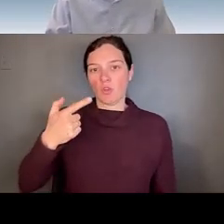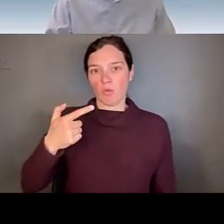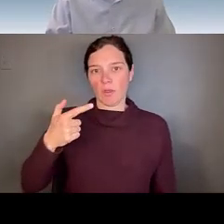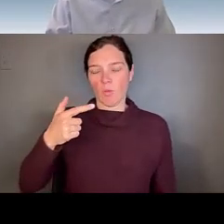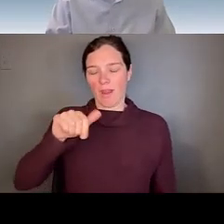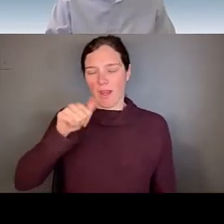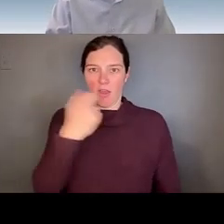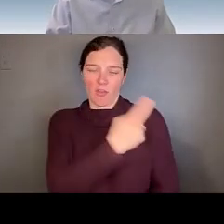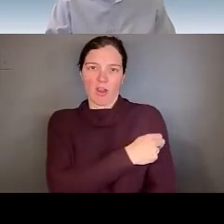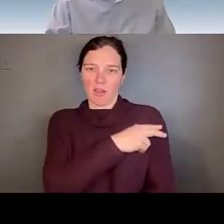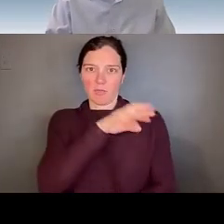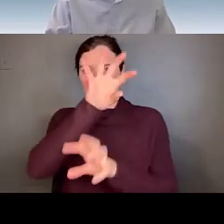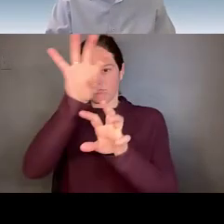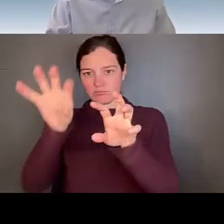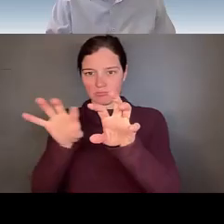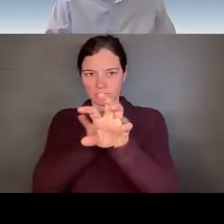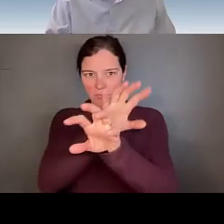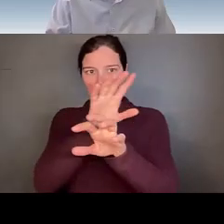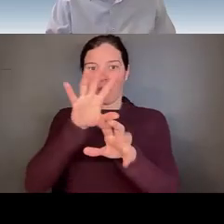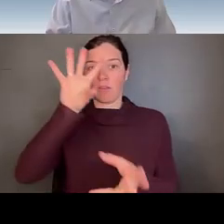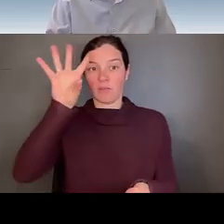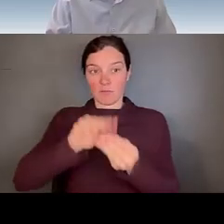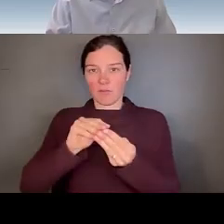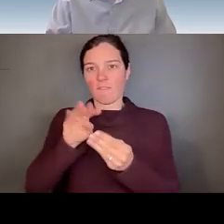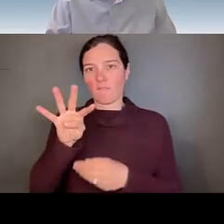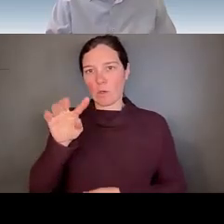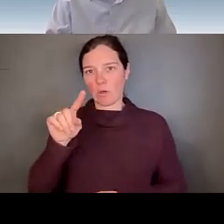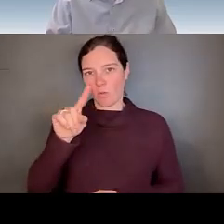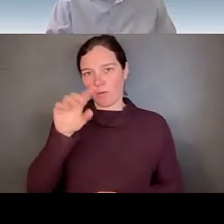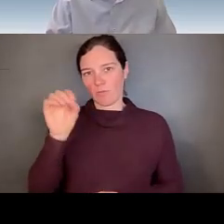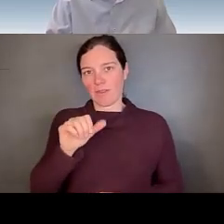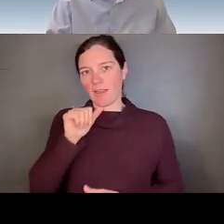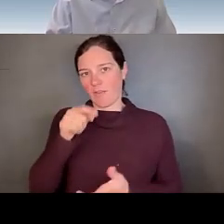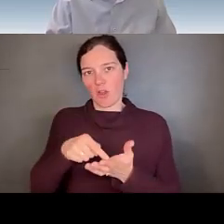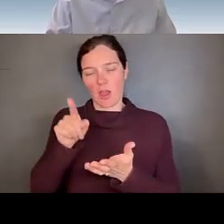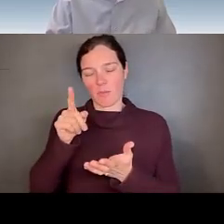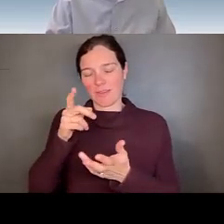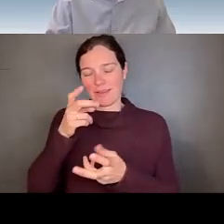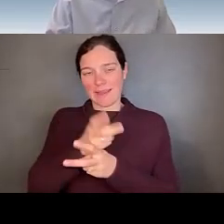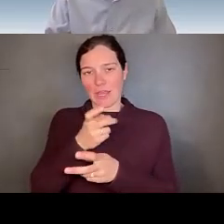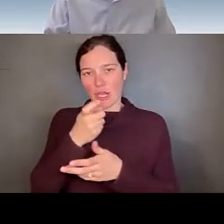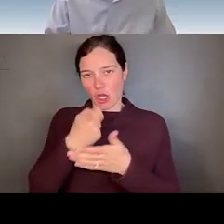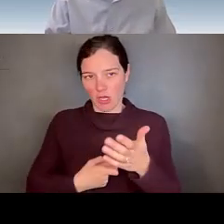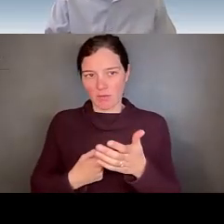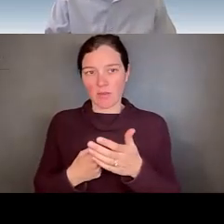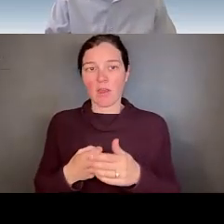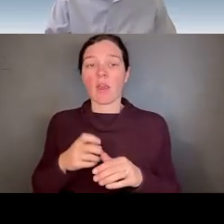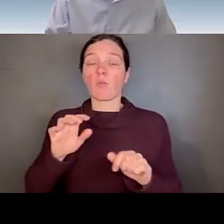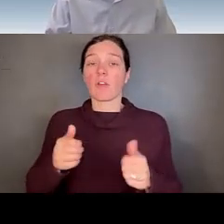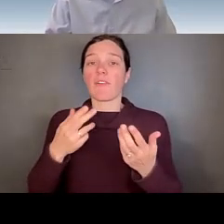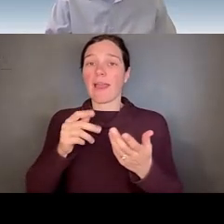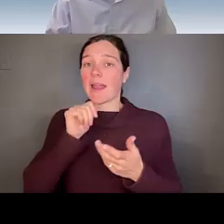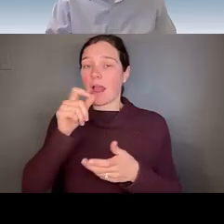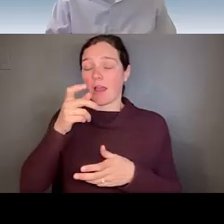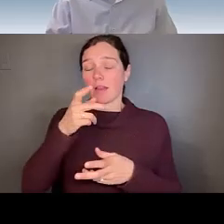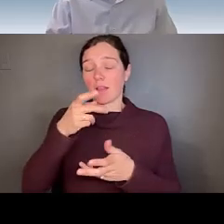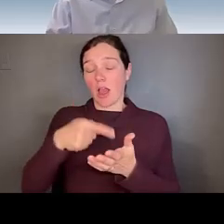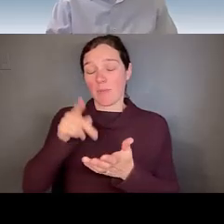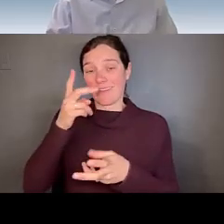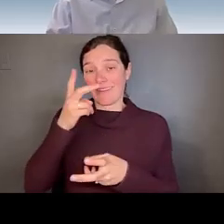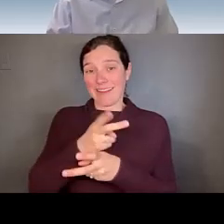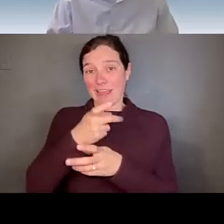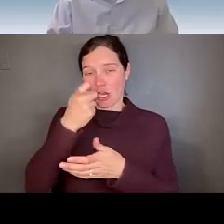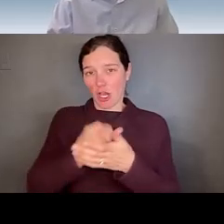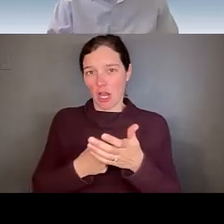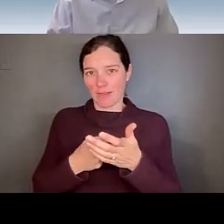hospitals are located. They're providing 41% of uncompensated care costs. The providing of uncompensated care by hospitals is